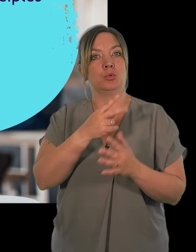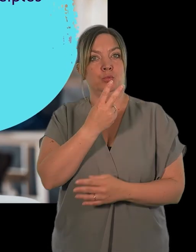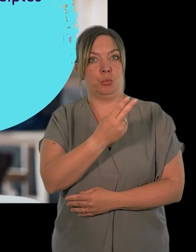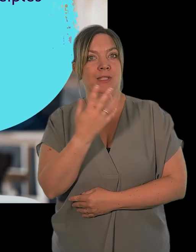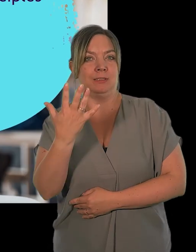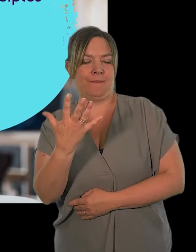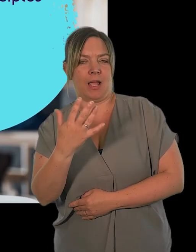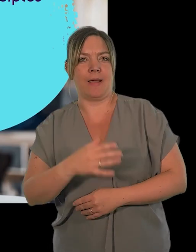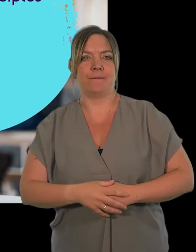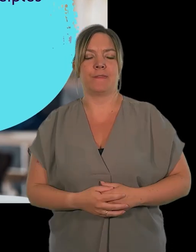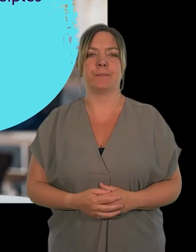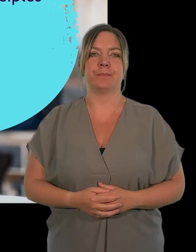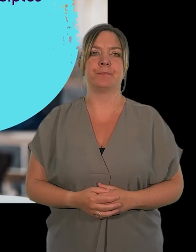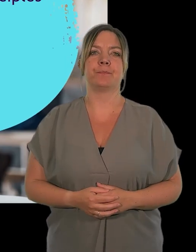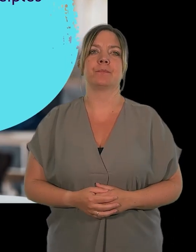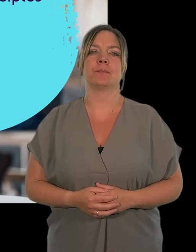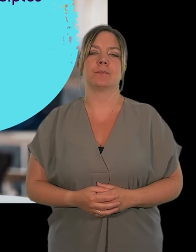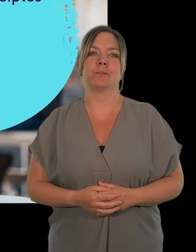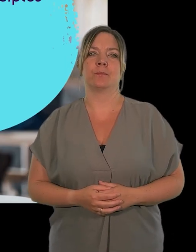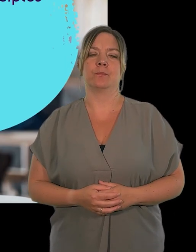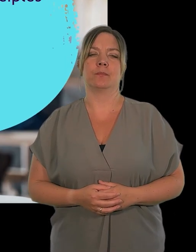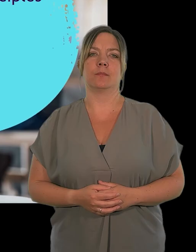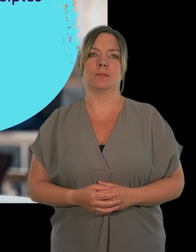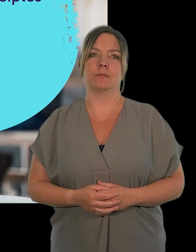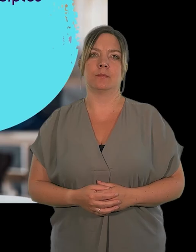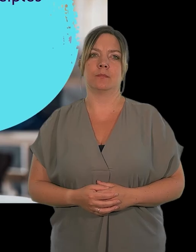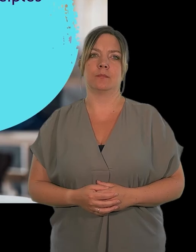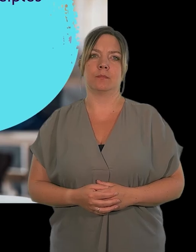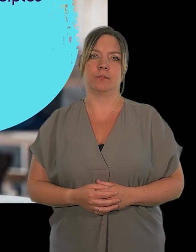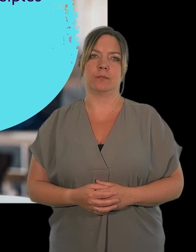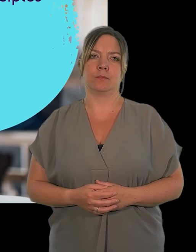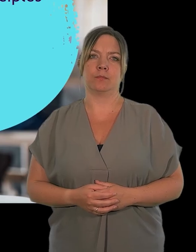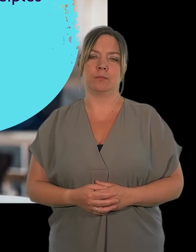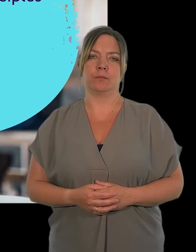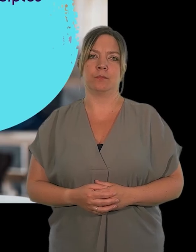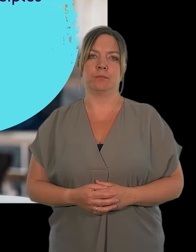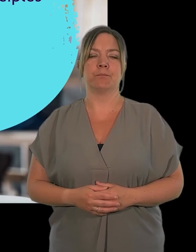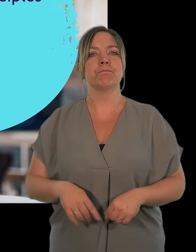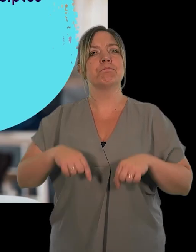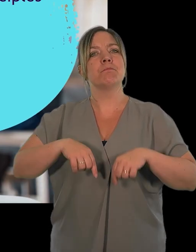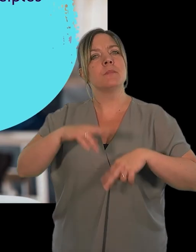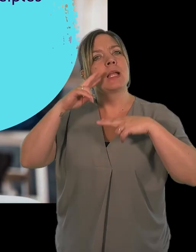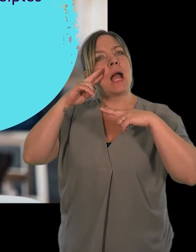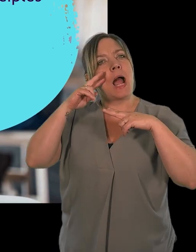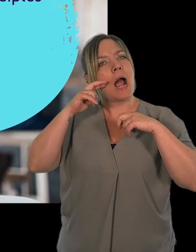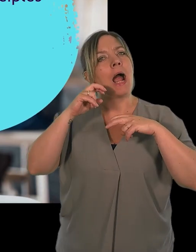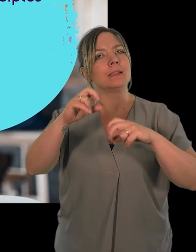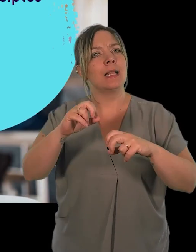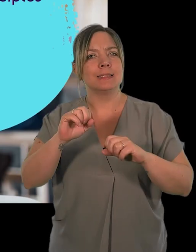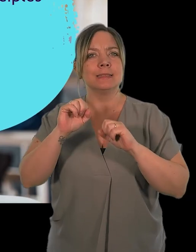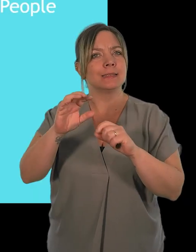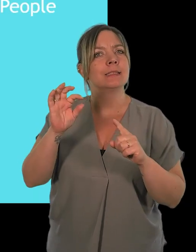2501, released June 25 for this brief.